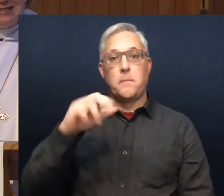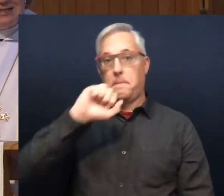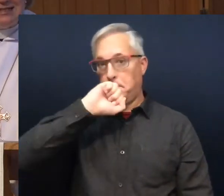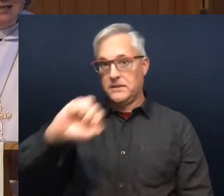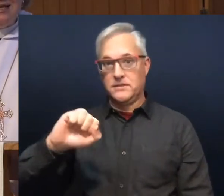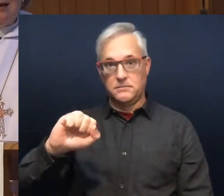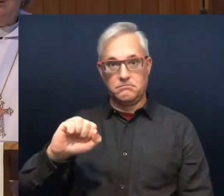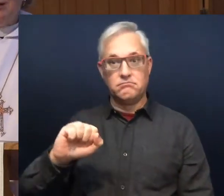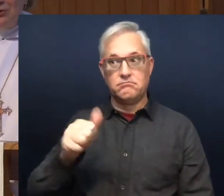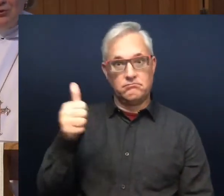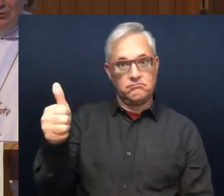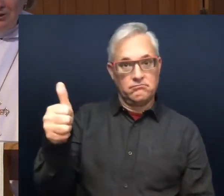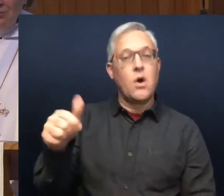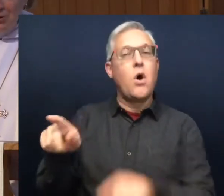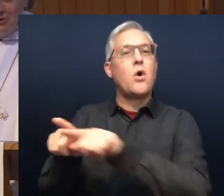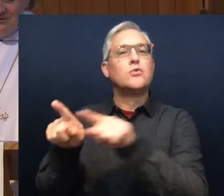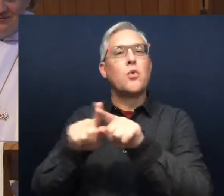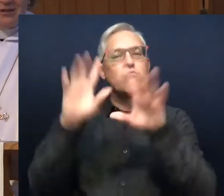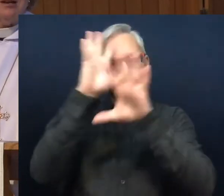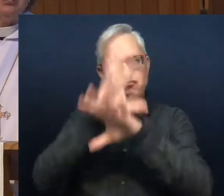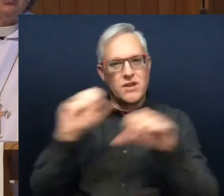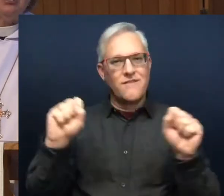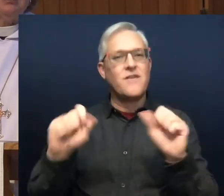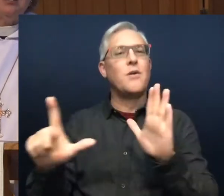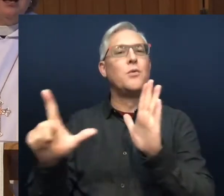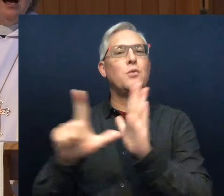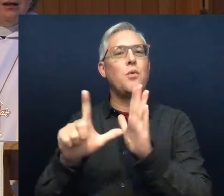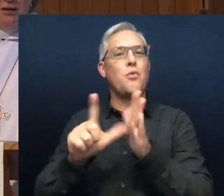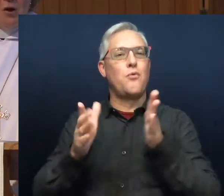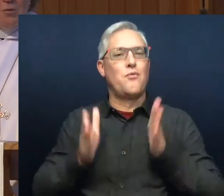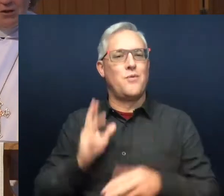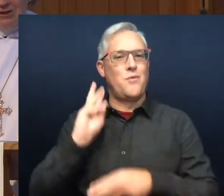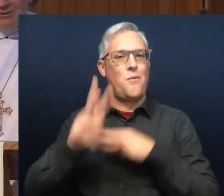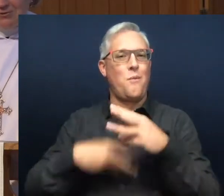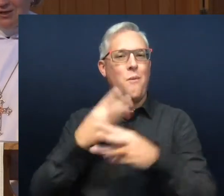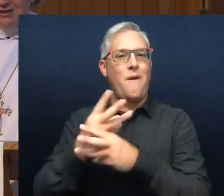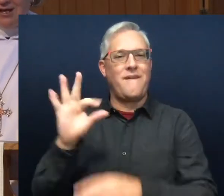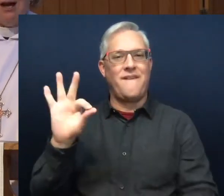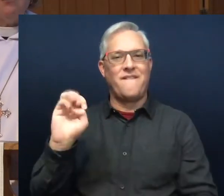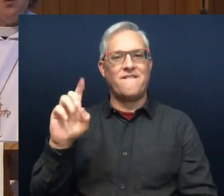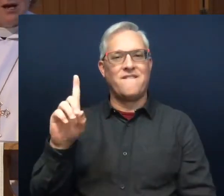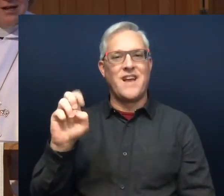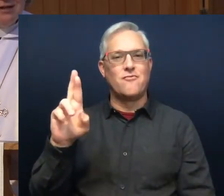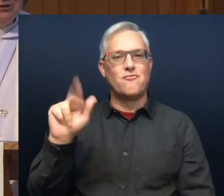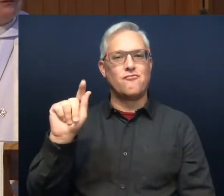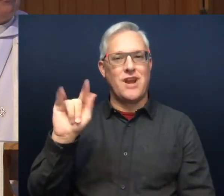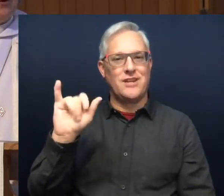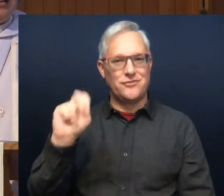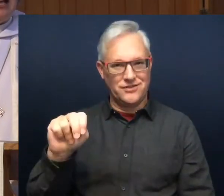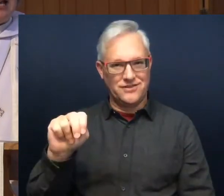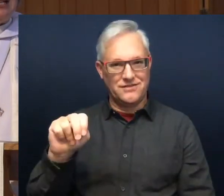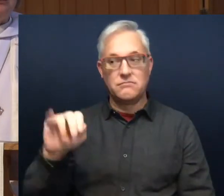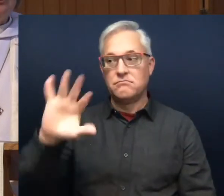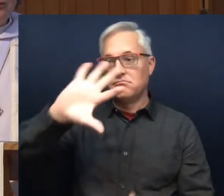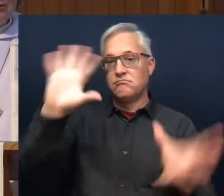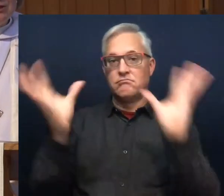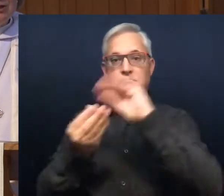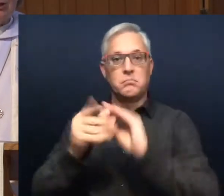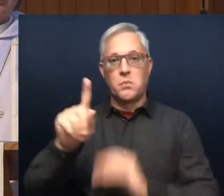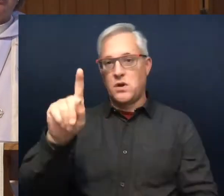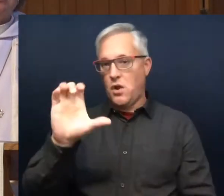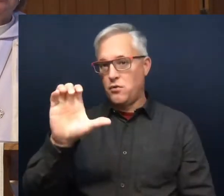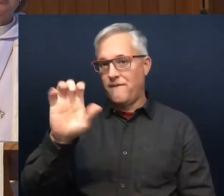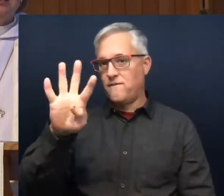the president of the Lutheran World Federation, a global communion of 148